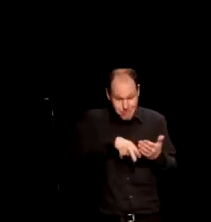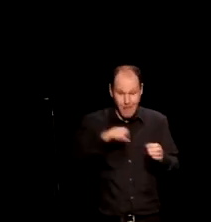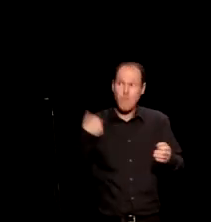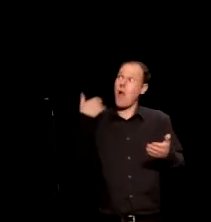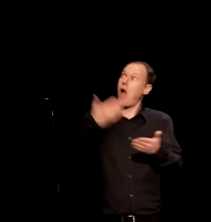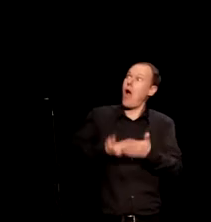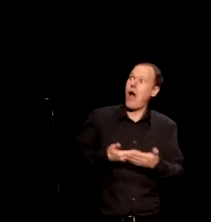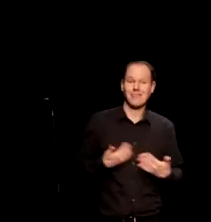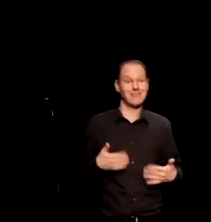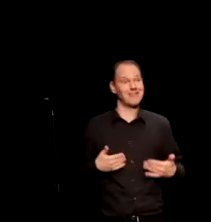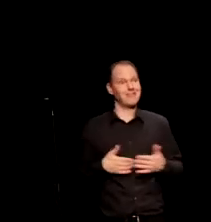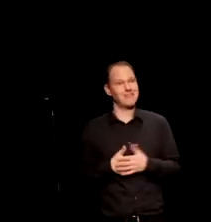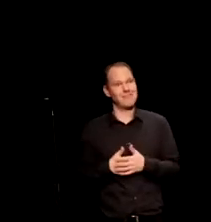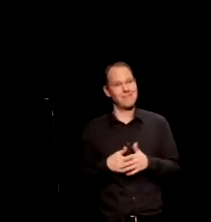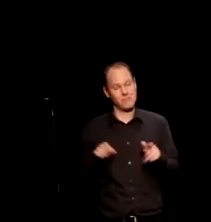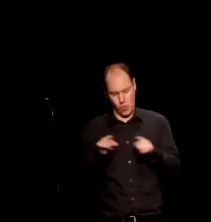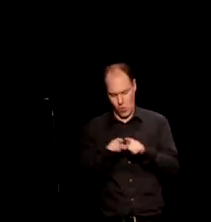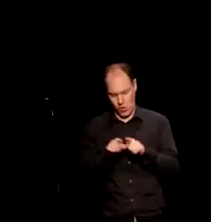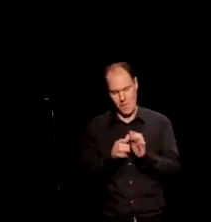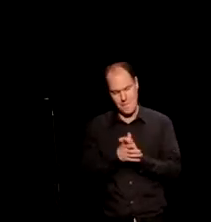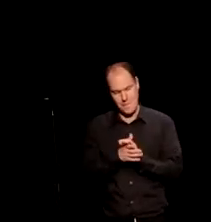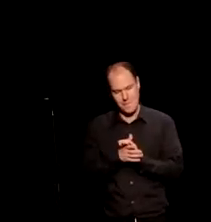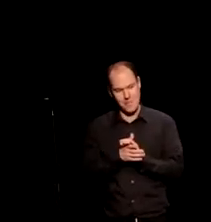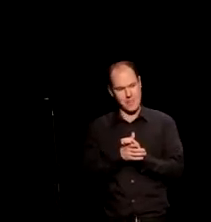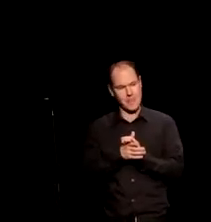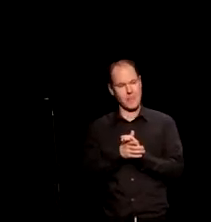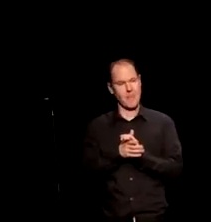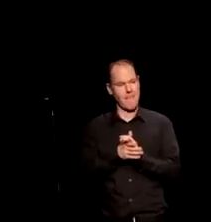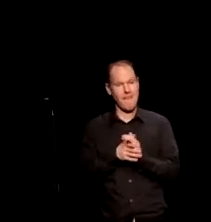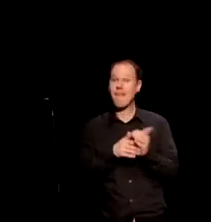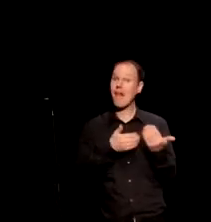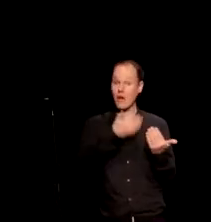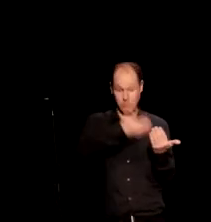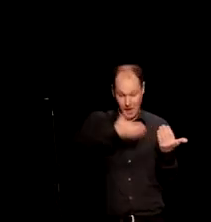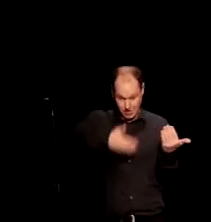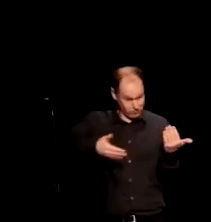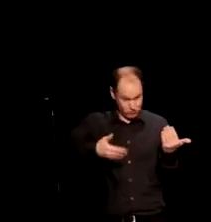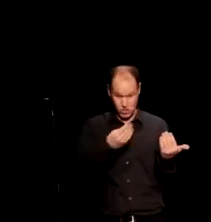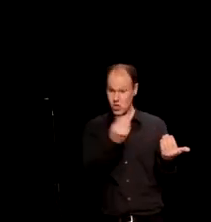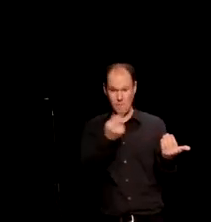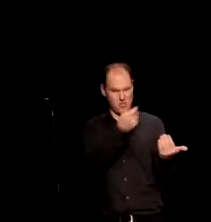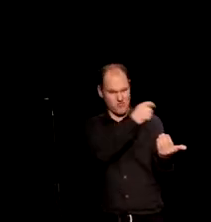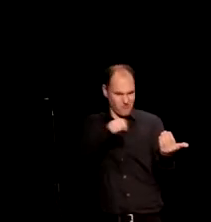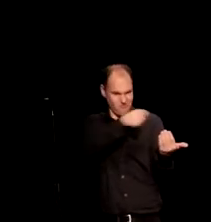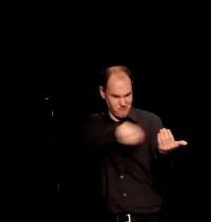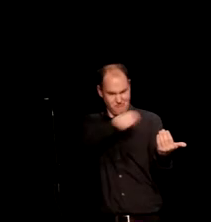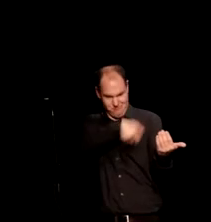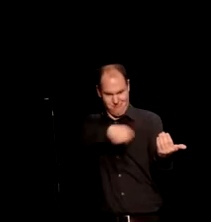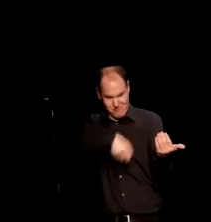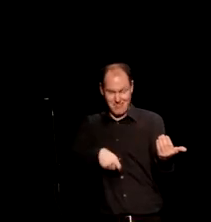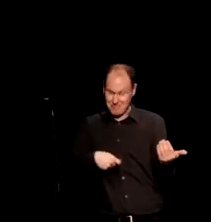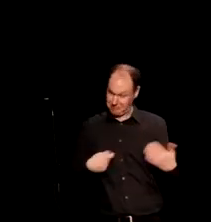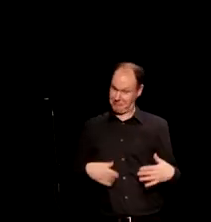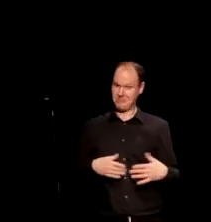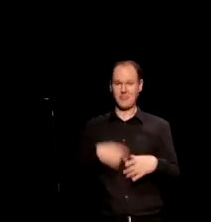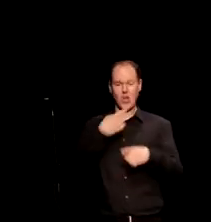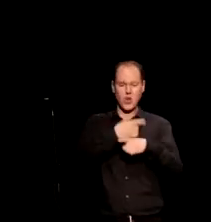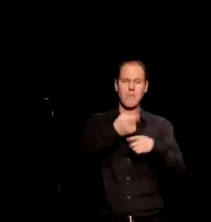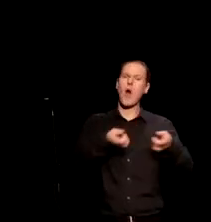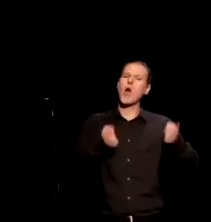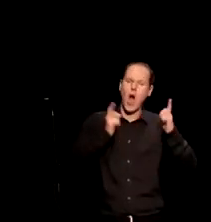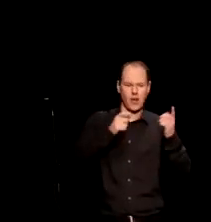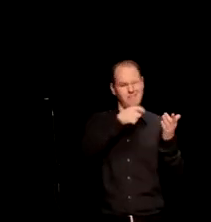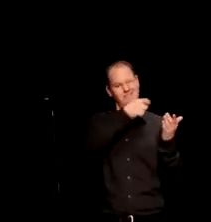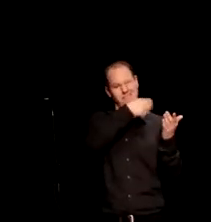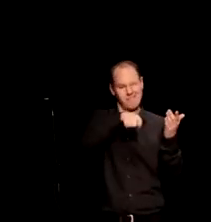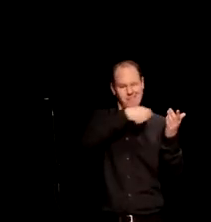was just the way in which things were just scribbled, like actually just scribbled out, weren't they? So there was lots of things about God that was scribbled